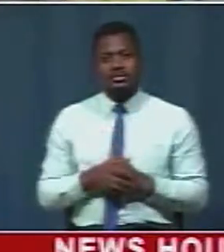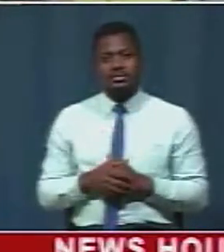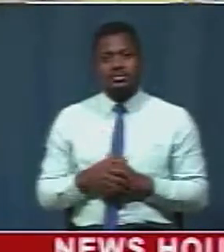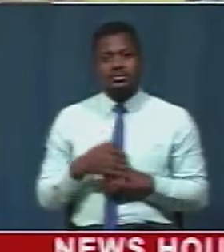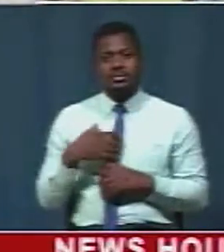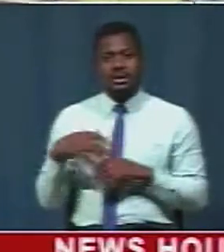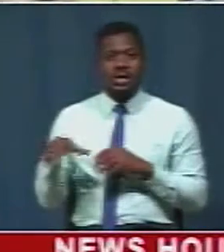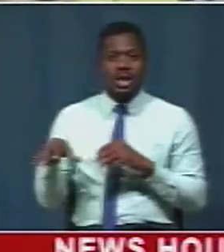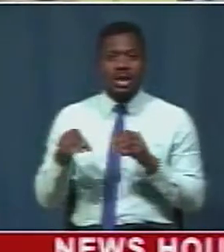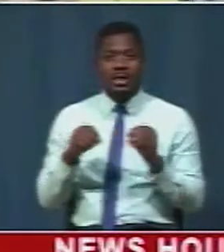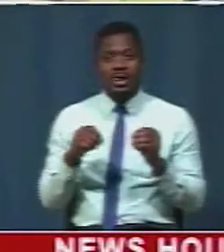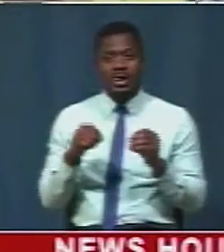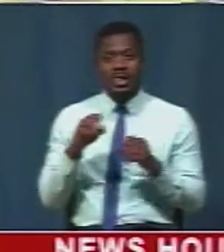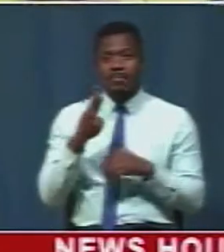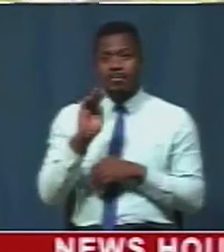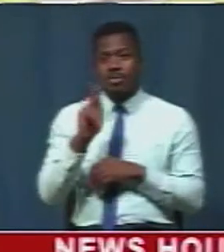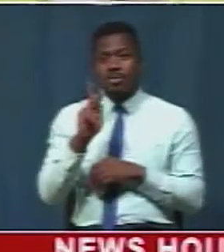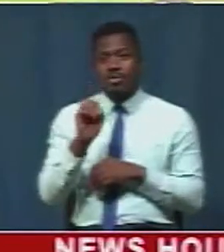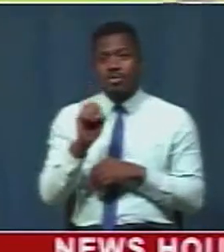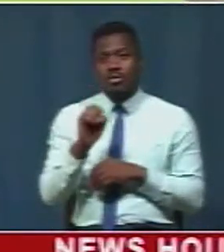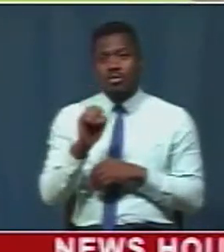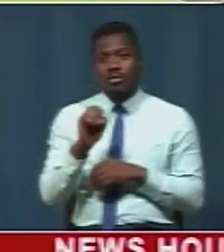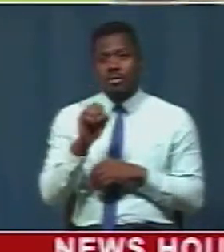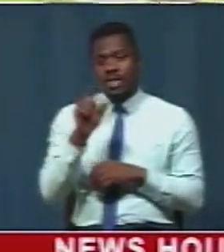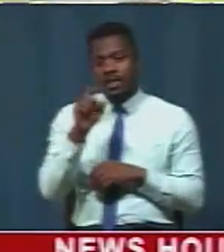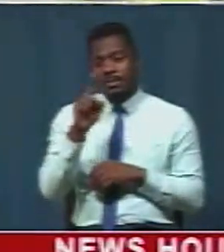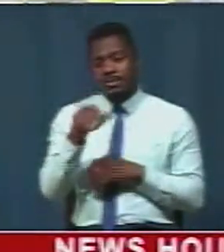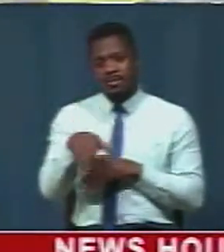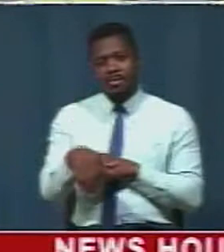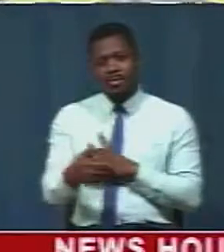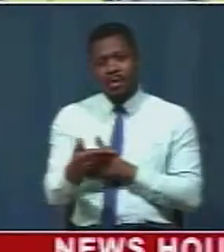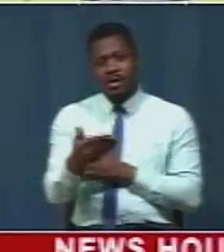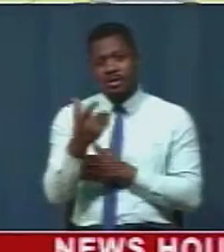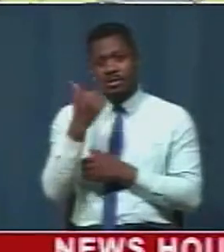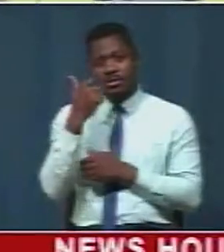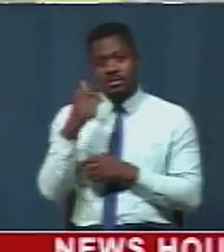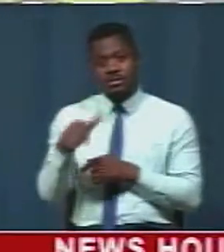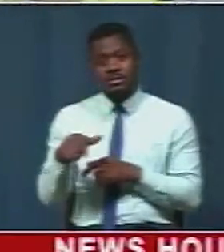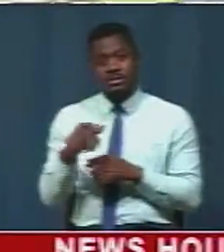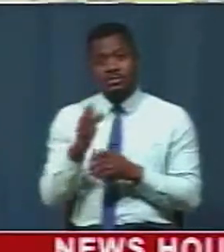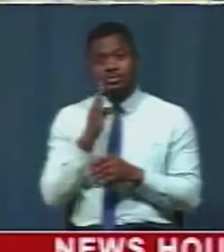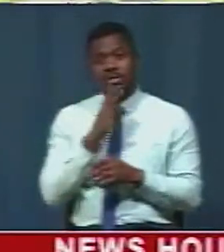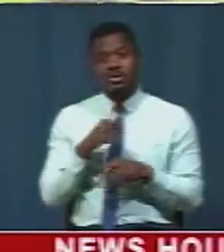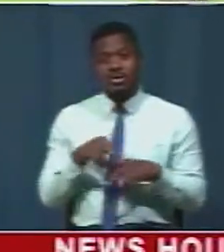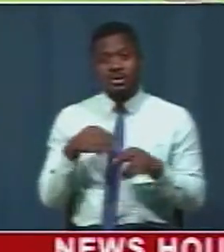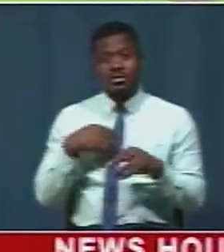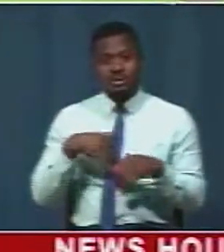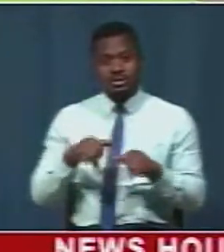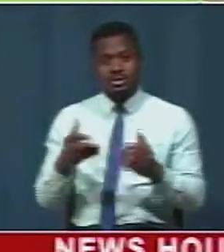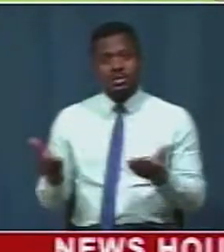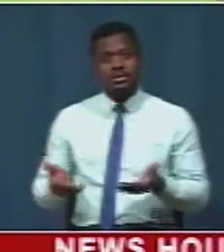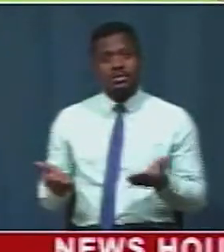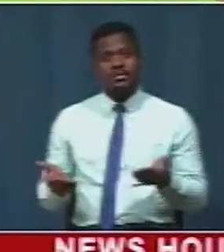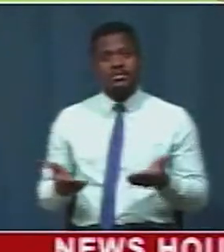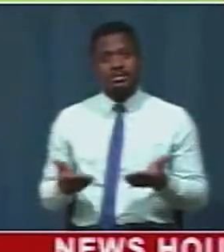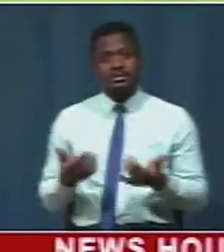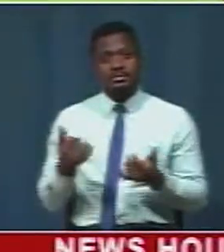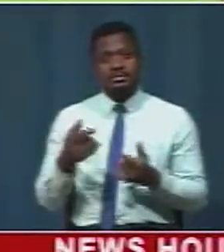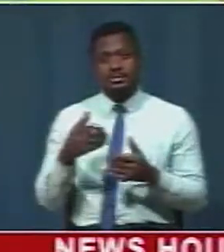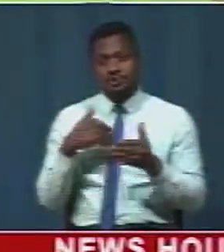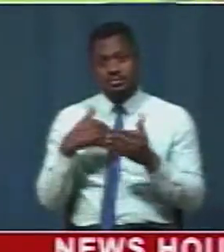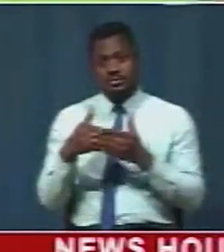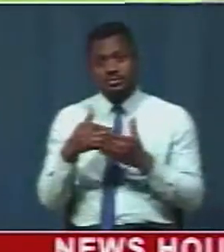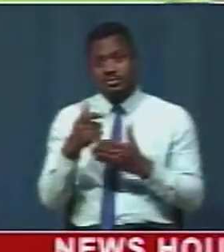left Boko at 1 a.m. but because of the bad road, we are staying here. Now it's